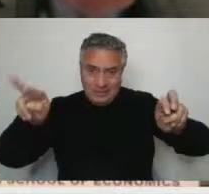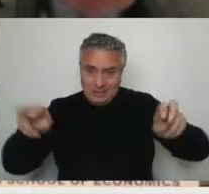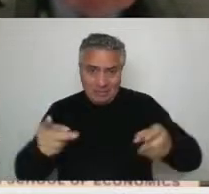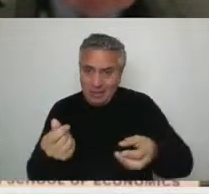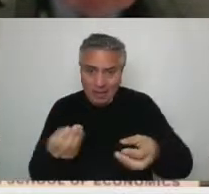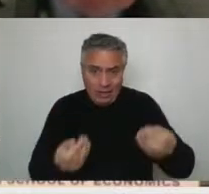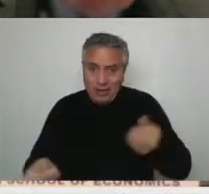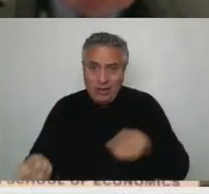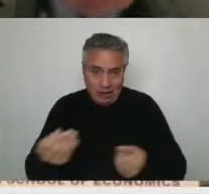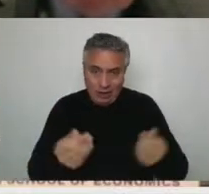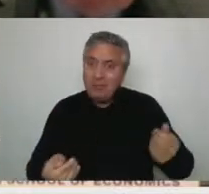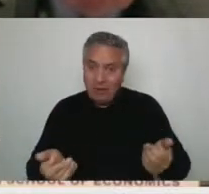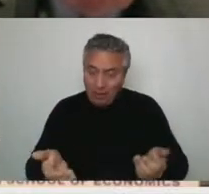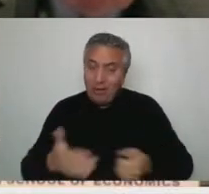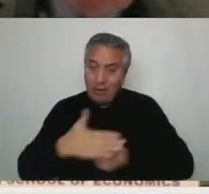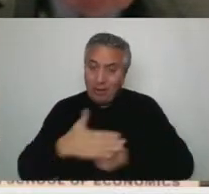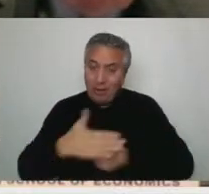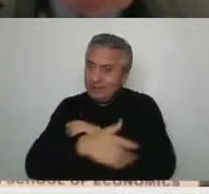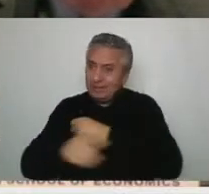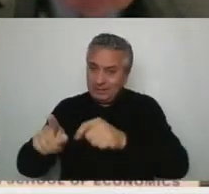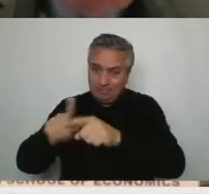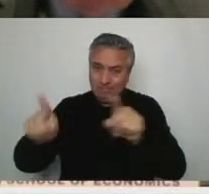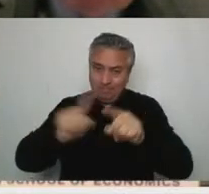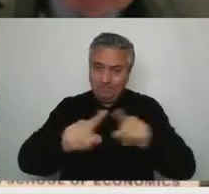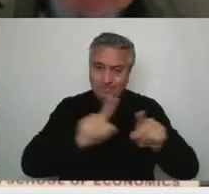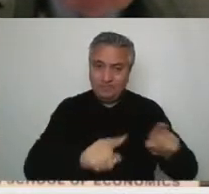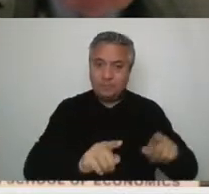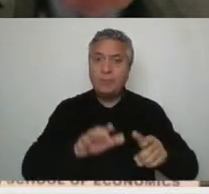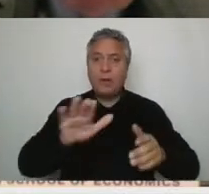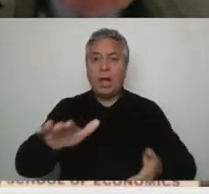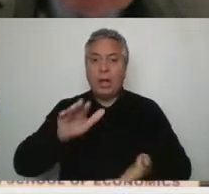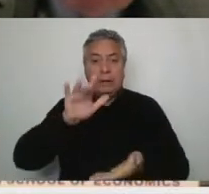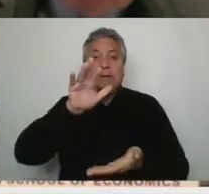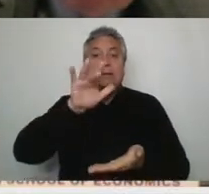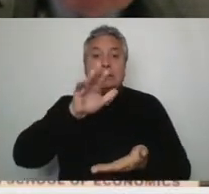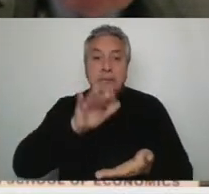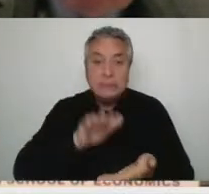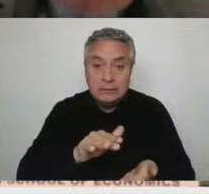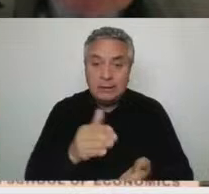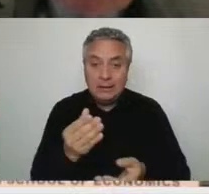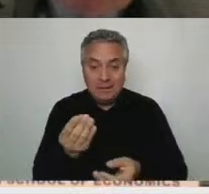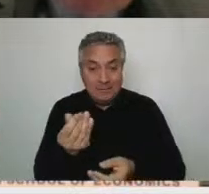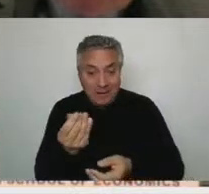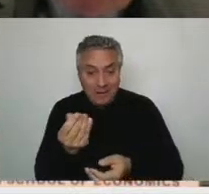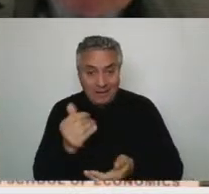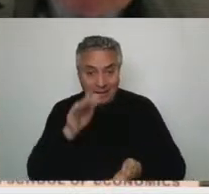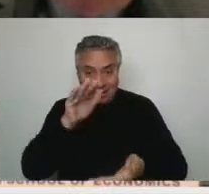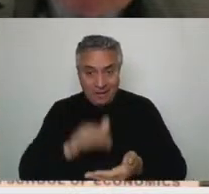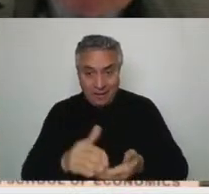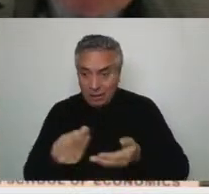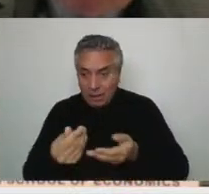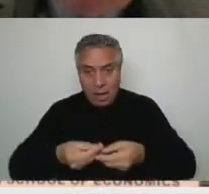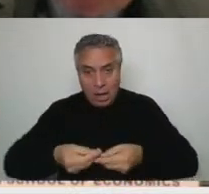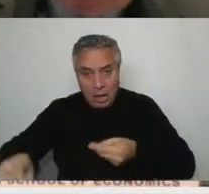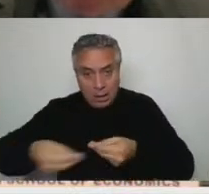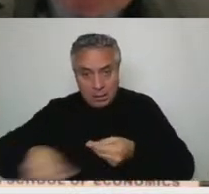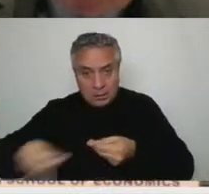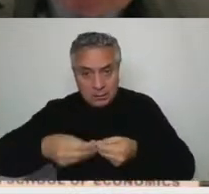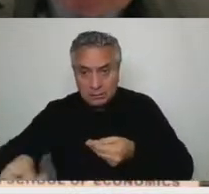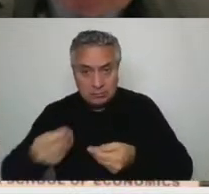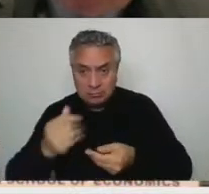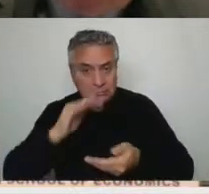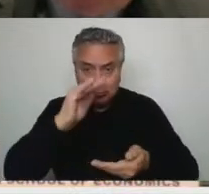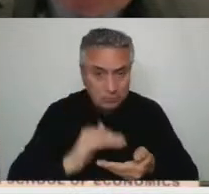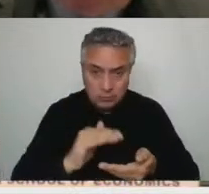this is not just reducing money for the expenditure. We are having problems with the